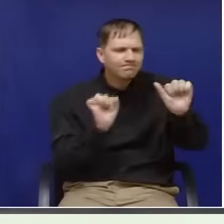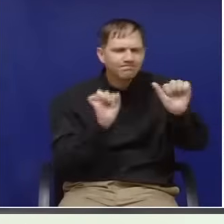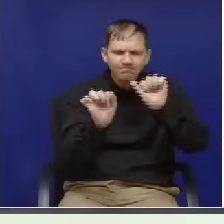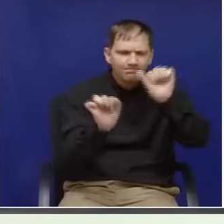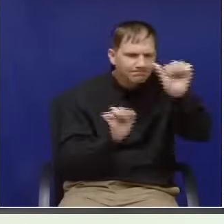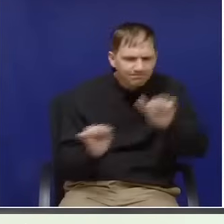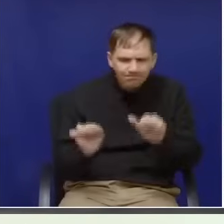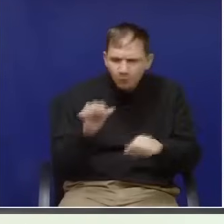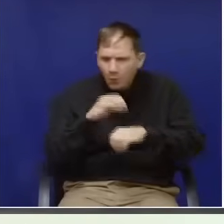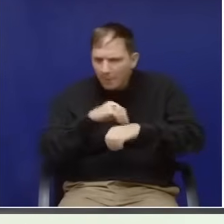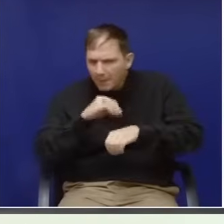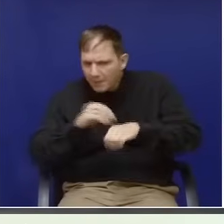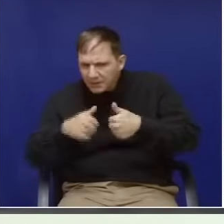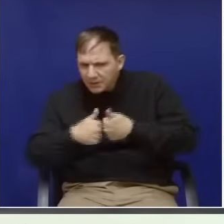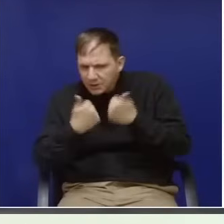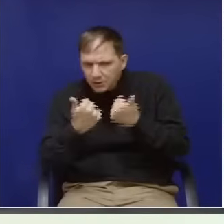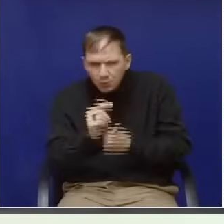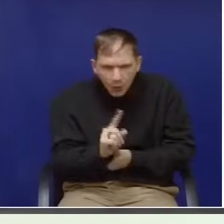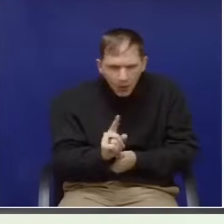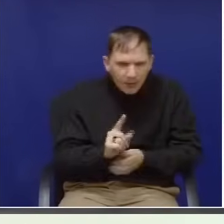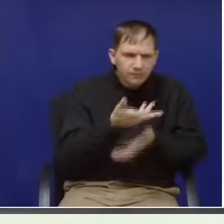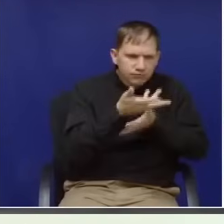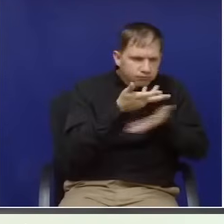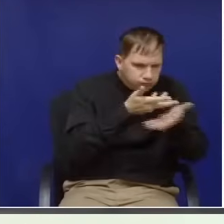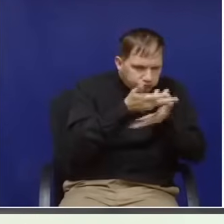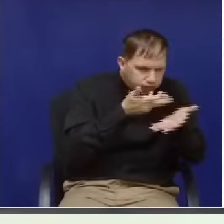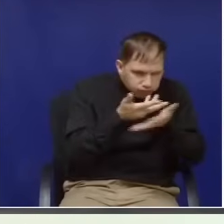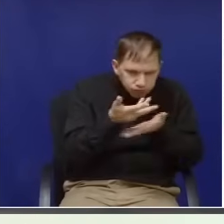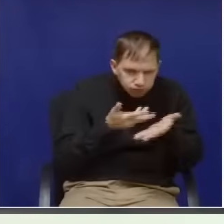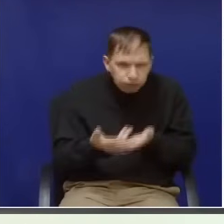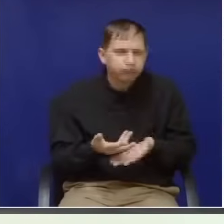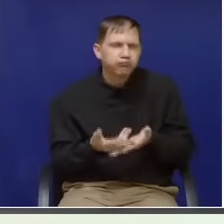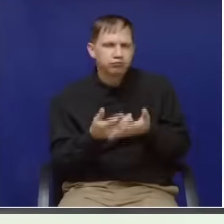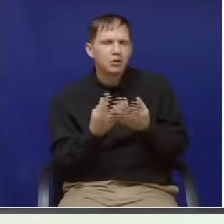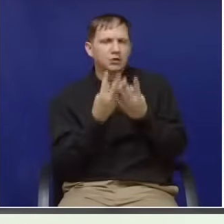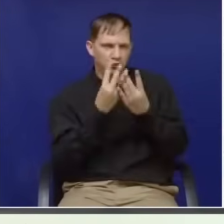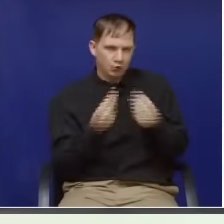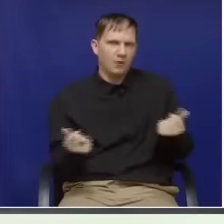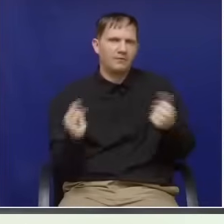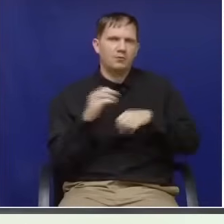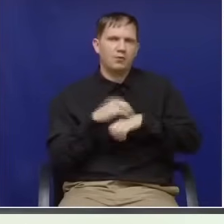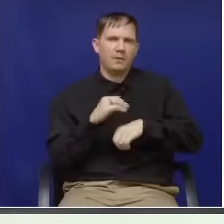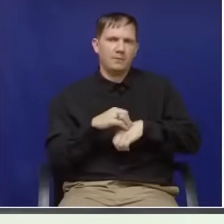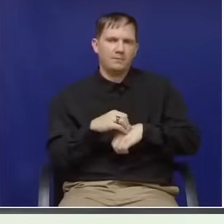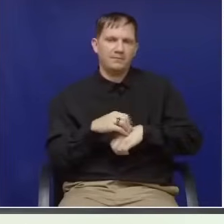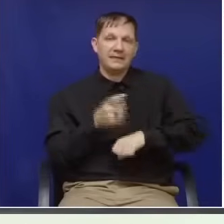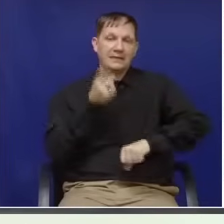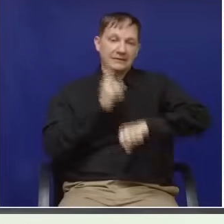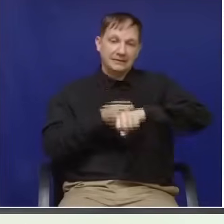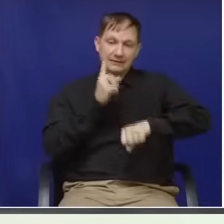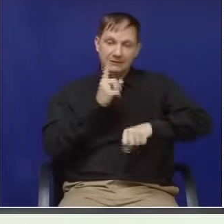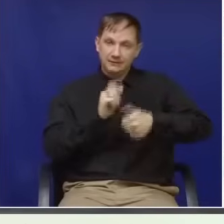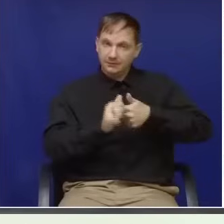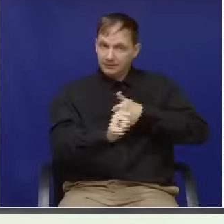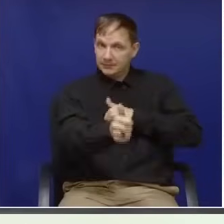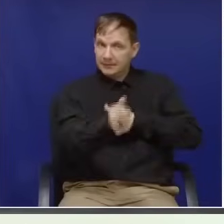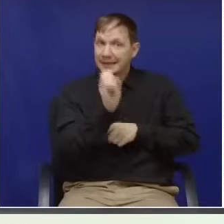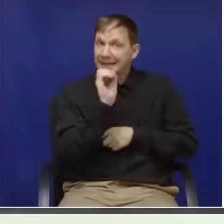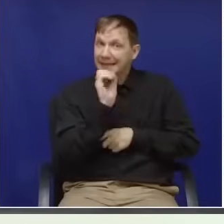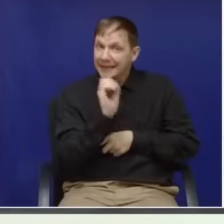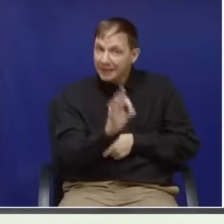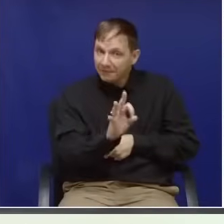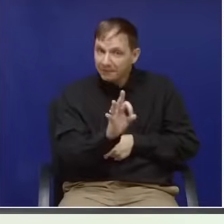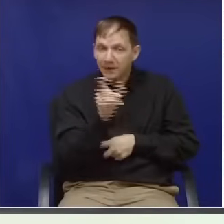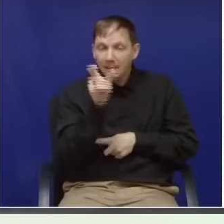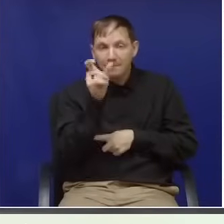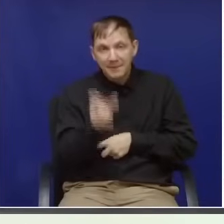with the station commanders and district commanders to resolve the problems. Disciplinary action will only be taken upon